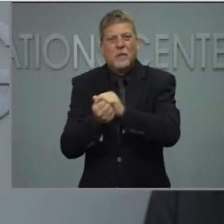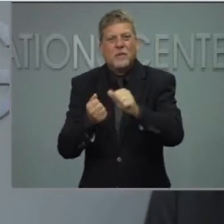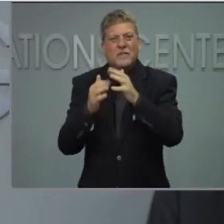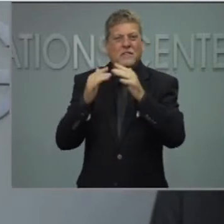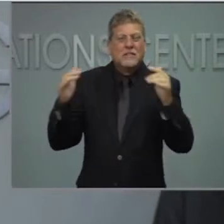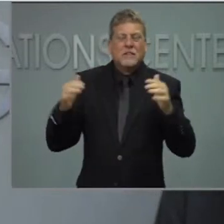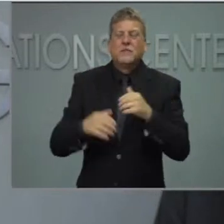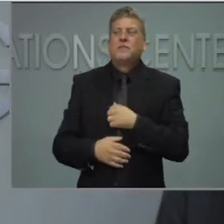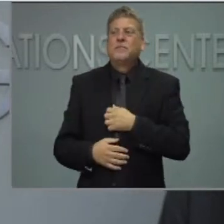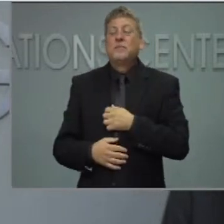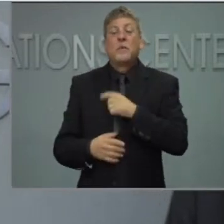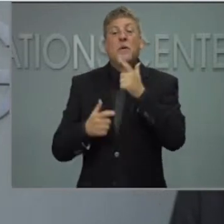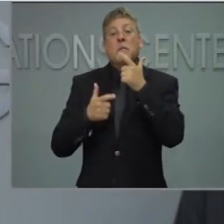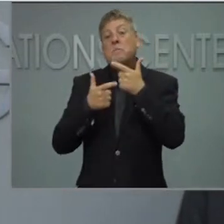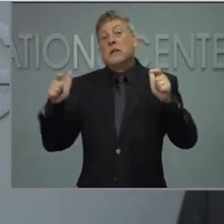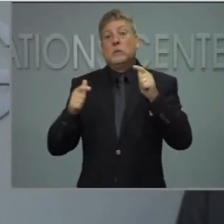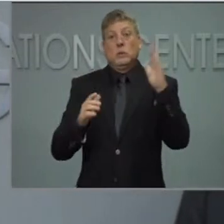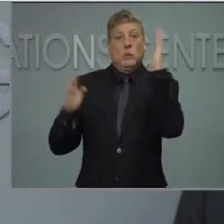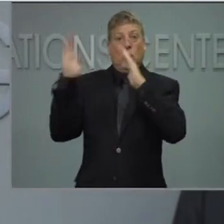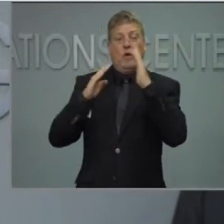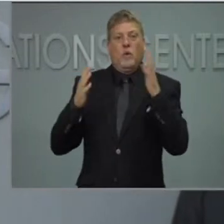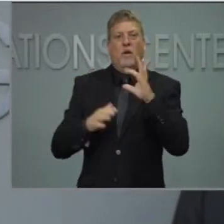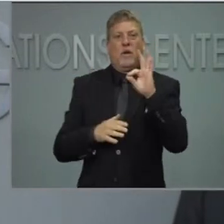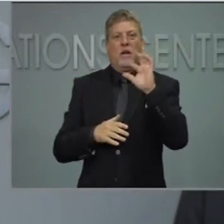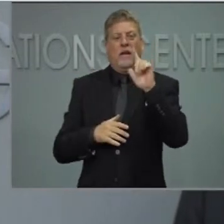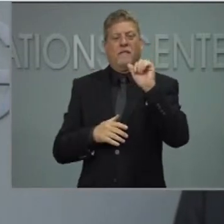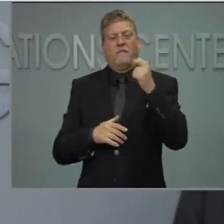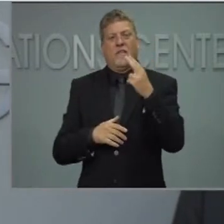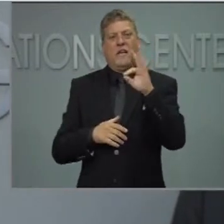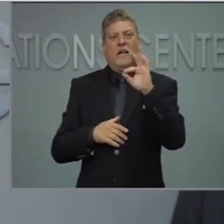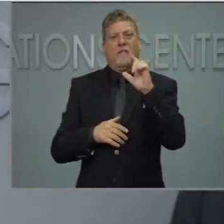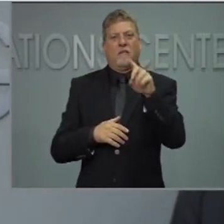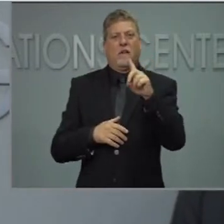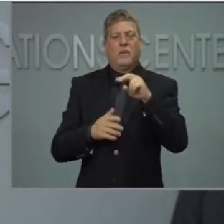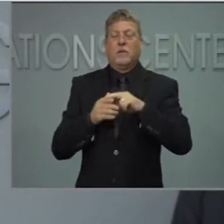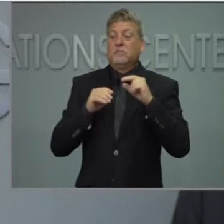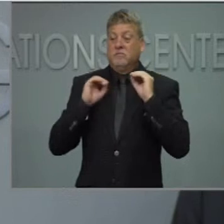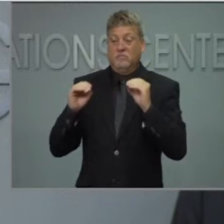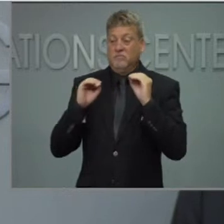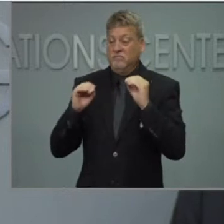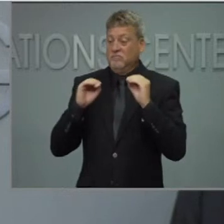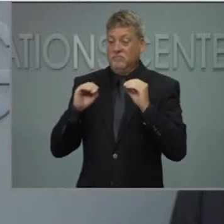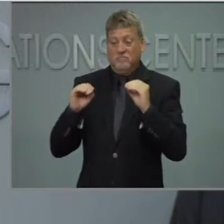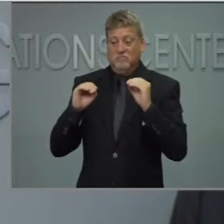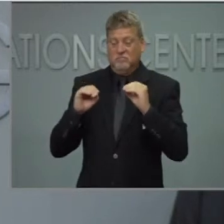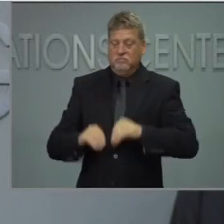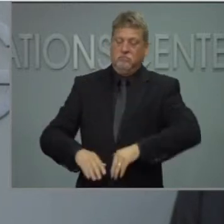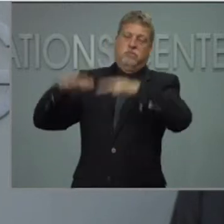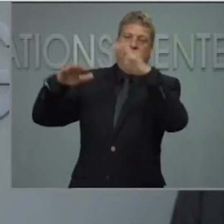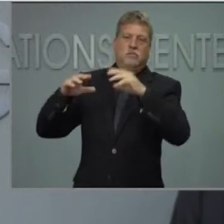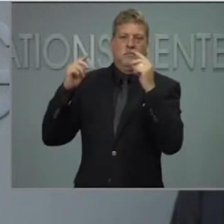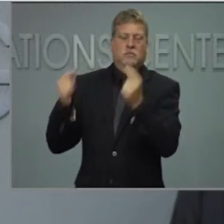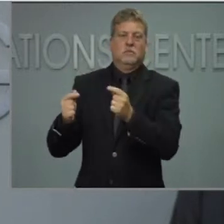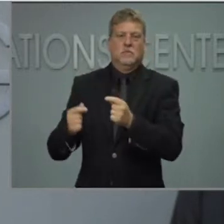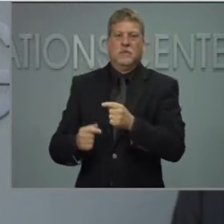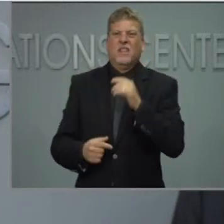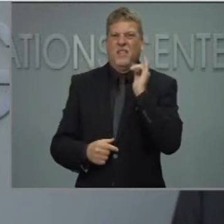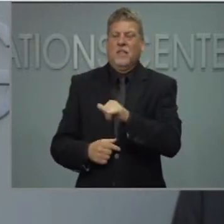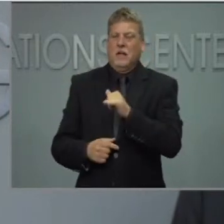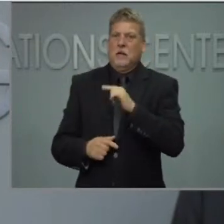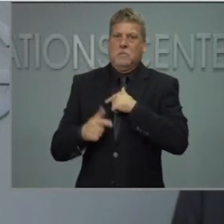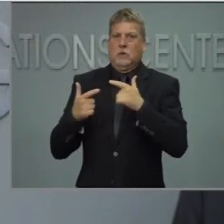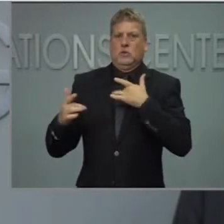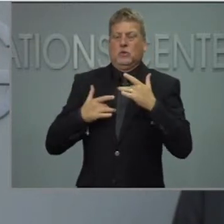that is the reason that we put the resources in that area of the state that we did, particularly for swift water rescue. They are continuing